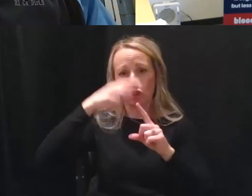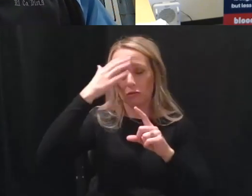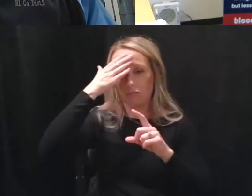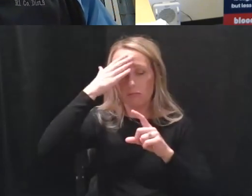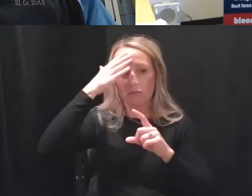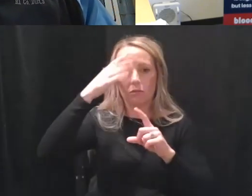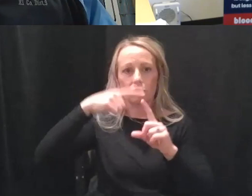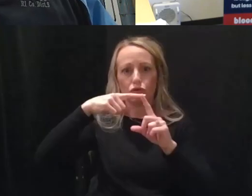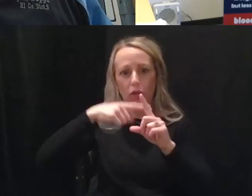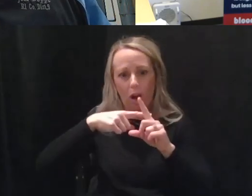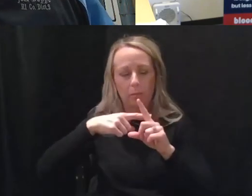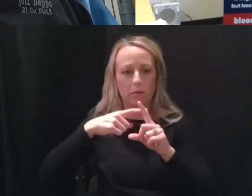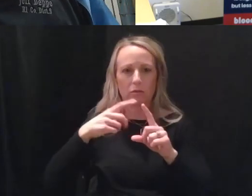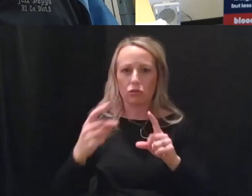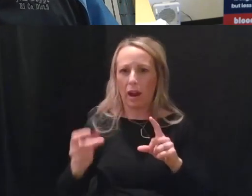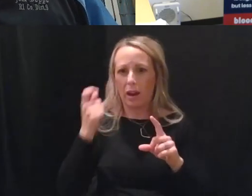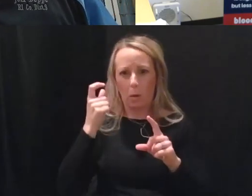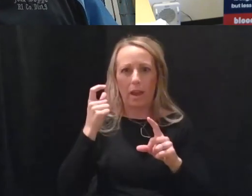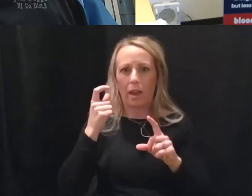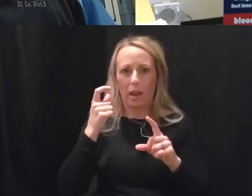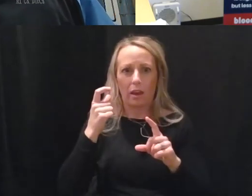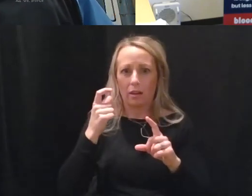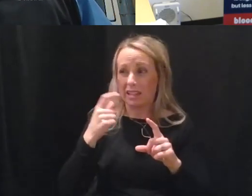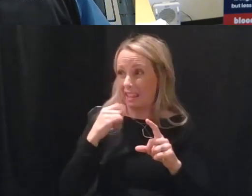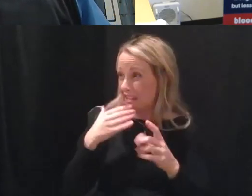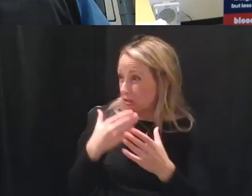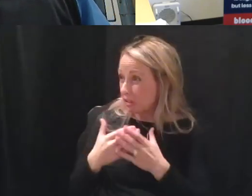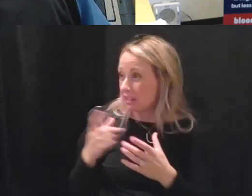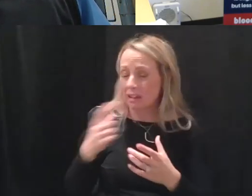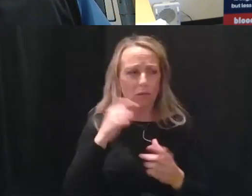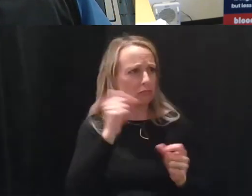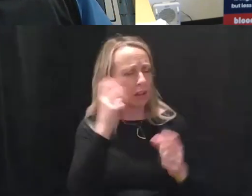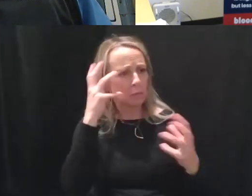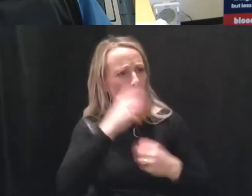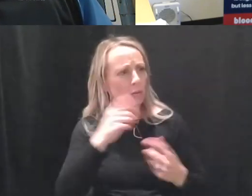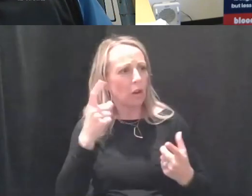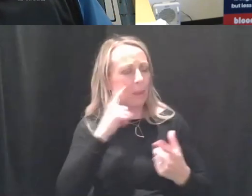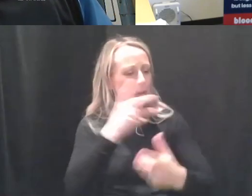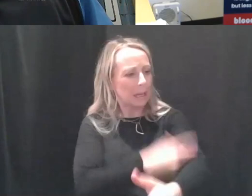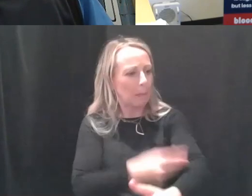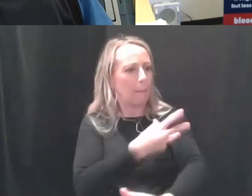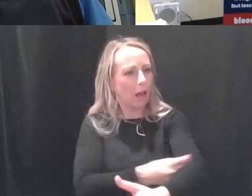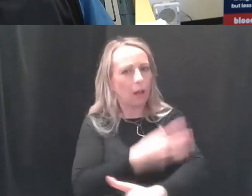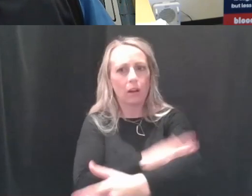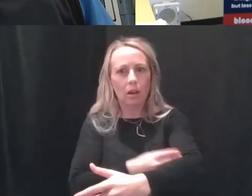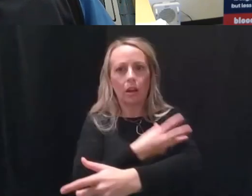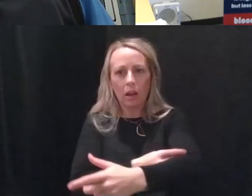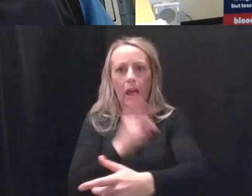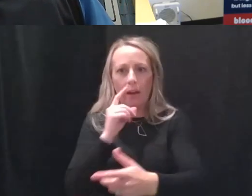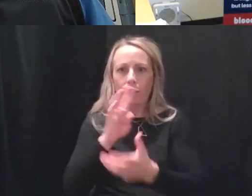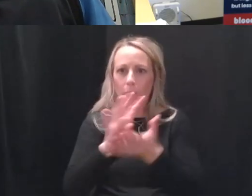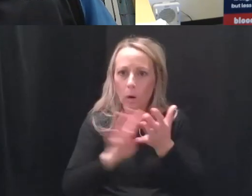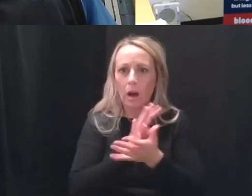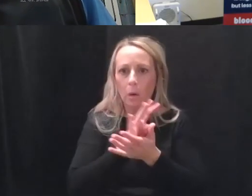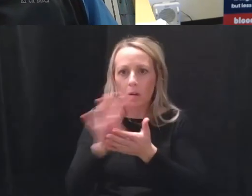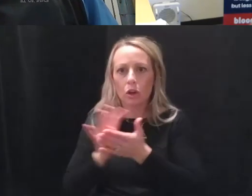and 99 degrees. And I'm like, is that good? And they're like, that's beautiful. Because they were taking my blood every 4 hours, and they were taking my